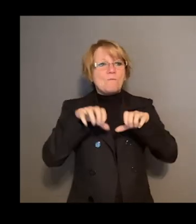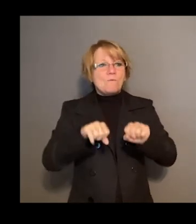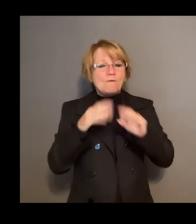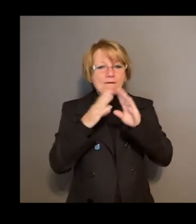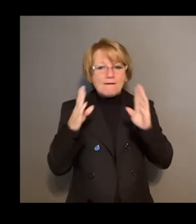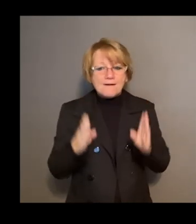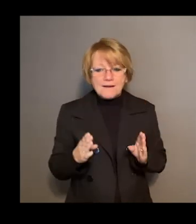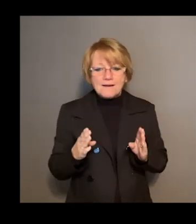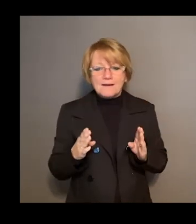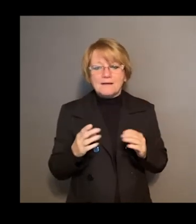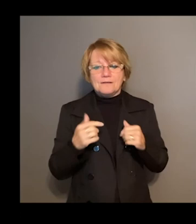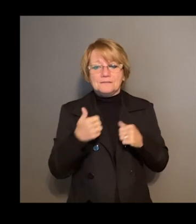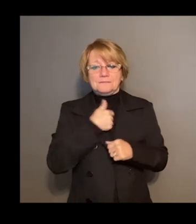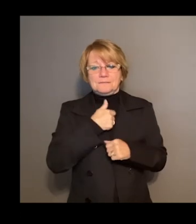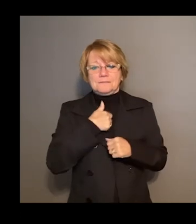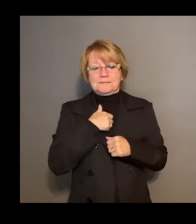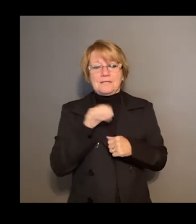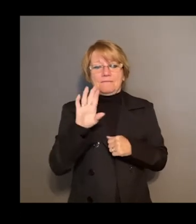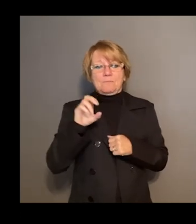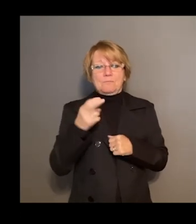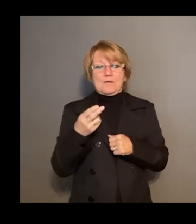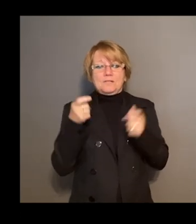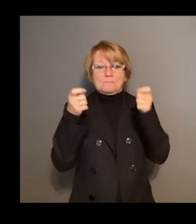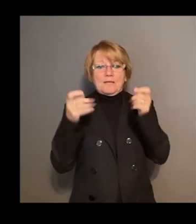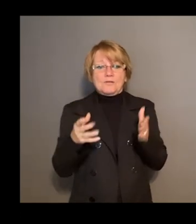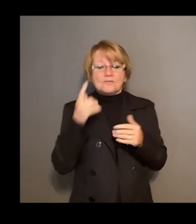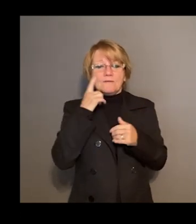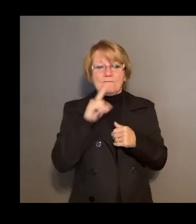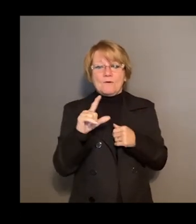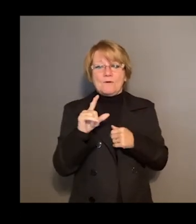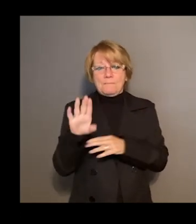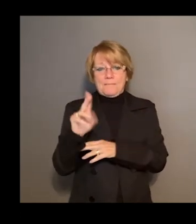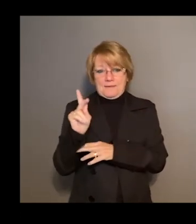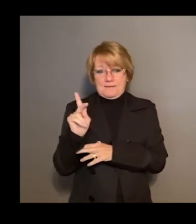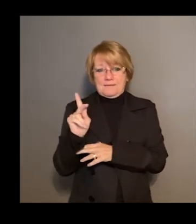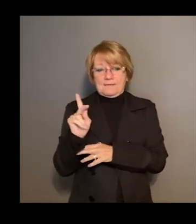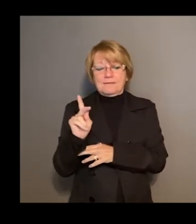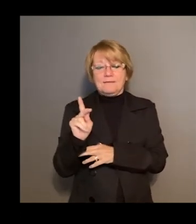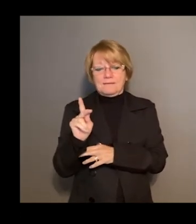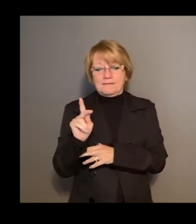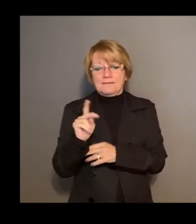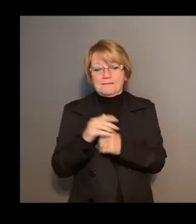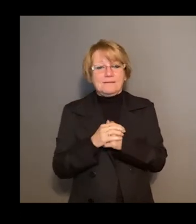three beautiful kids, own my own house. I'm currently the branch manager for Santander Bank.